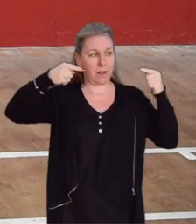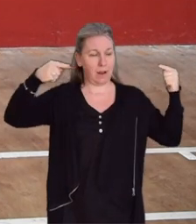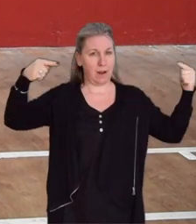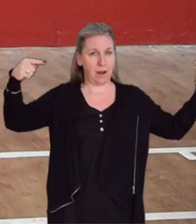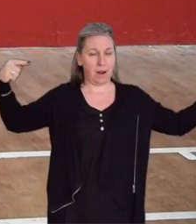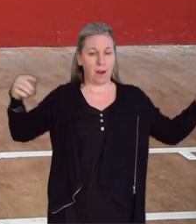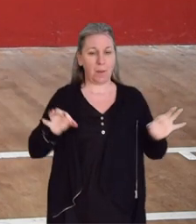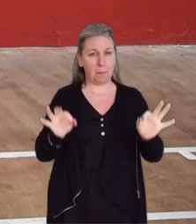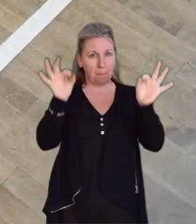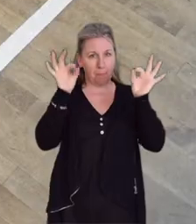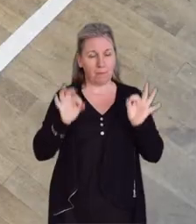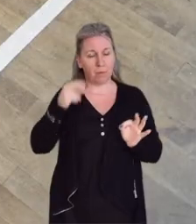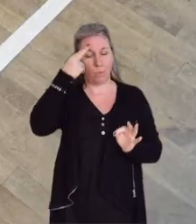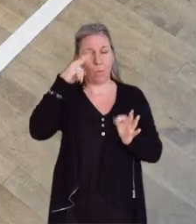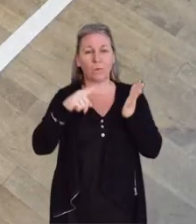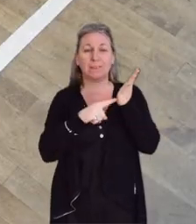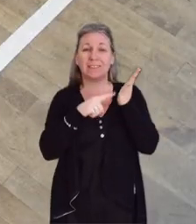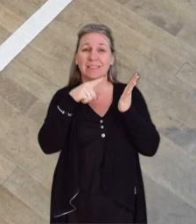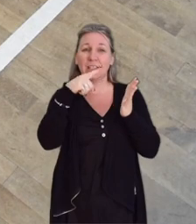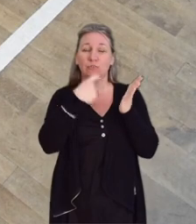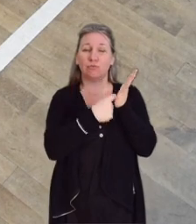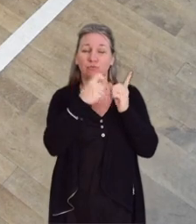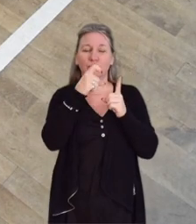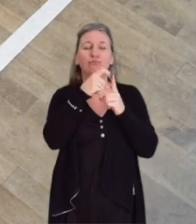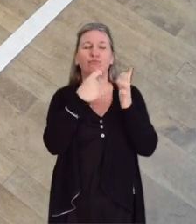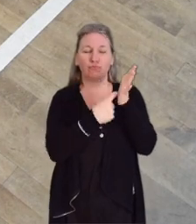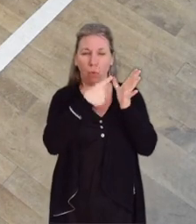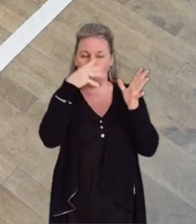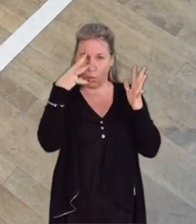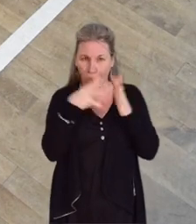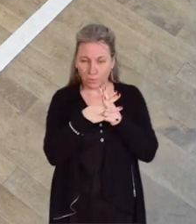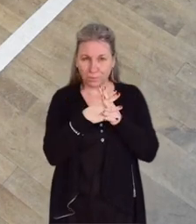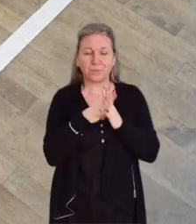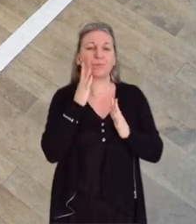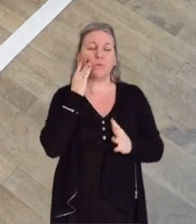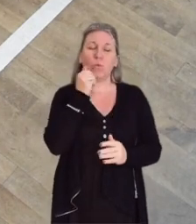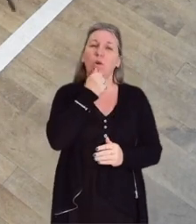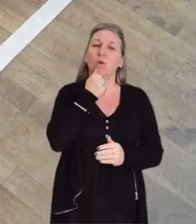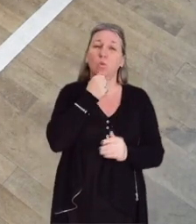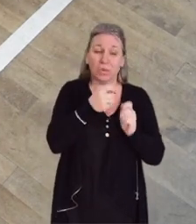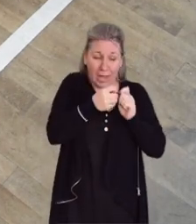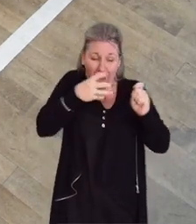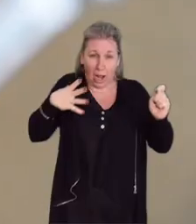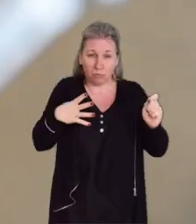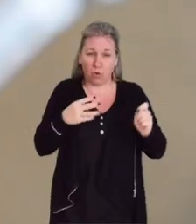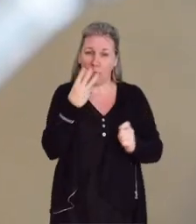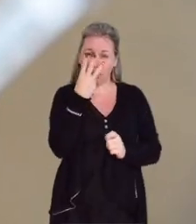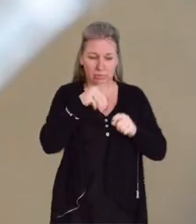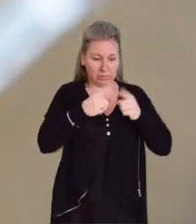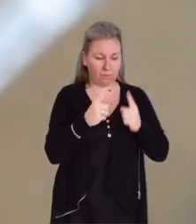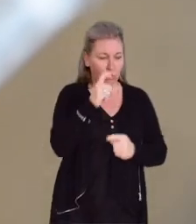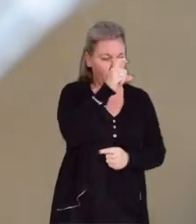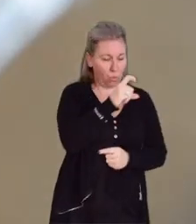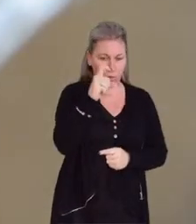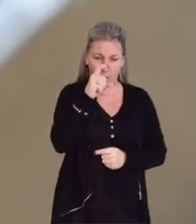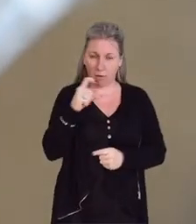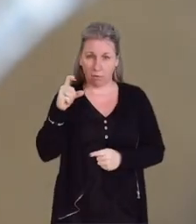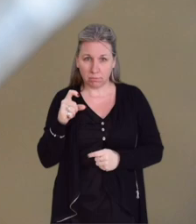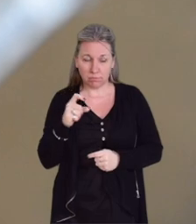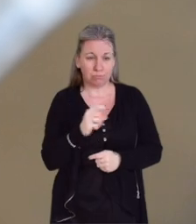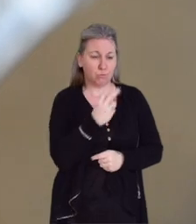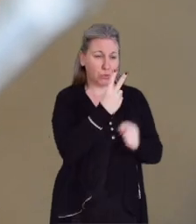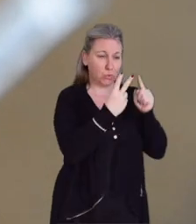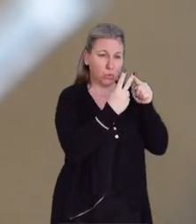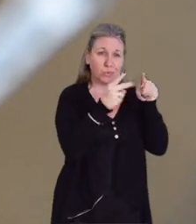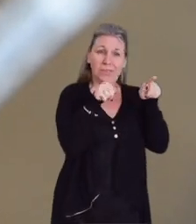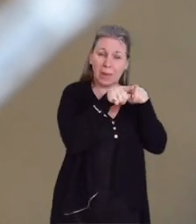This is called a T-draw. When an arrow is taken from the quiver, you can see that it has 3 fletchings, 2 of